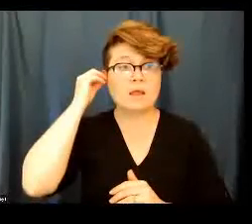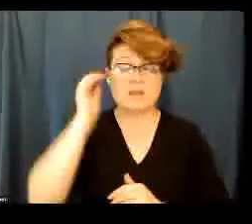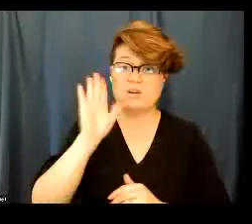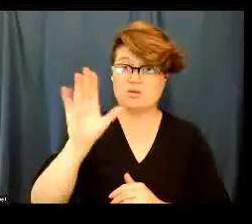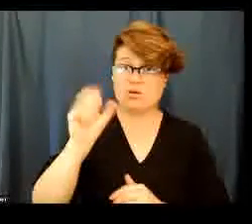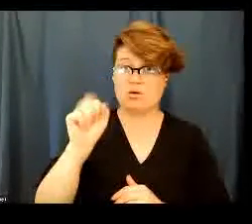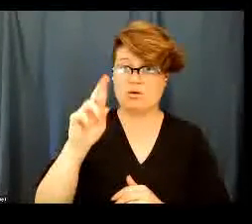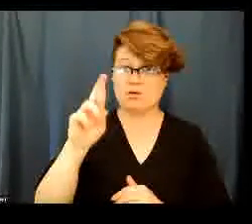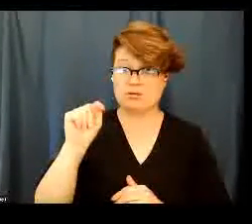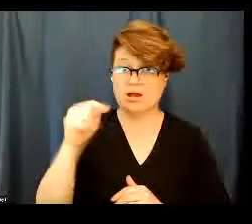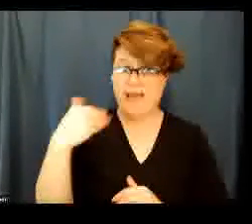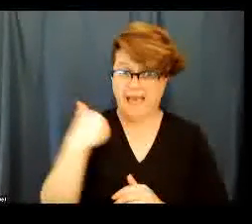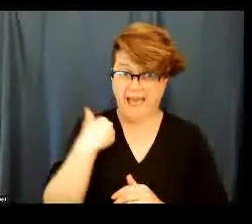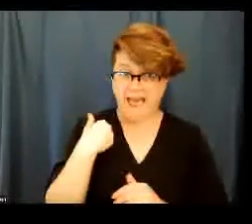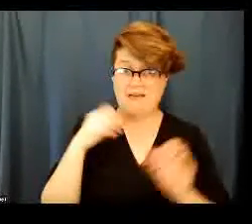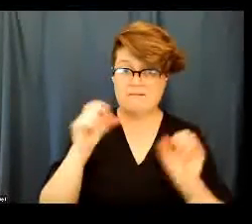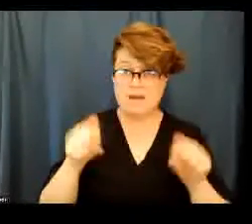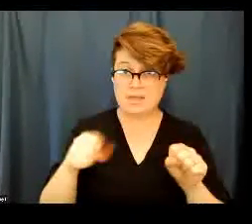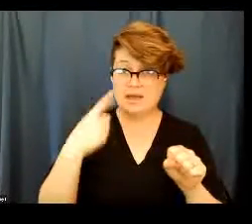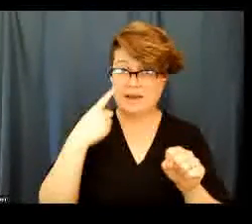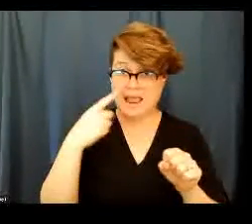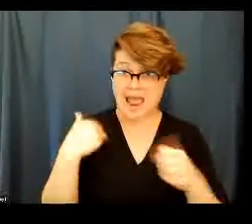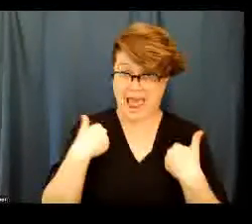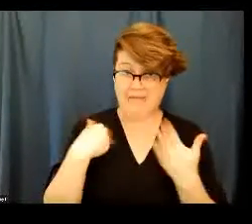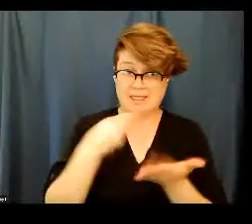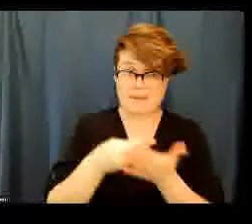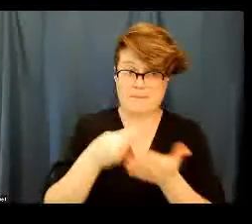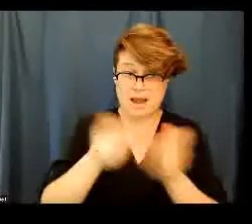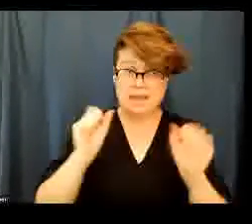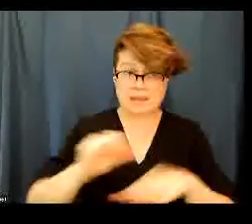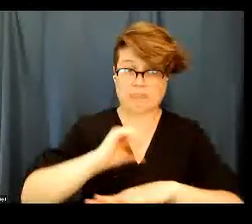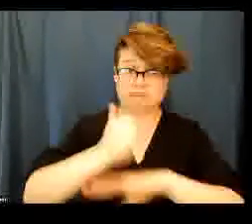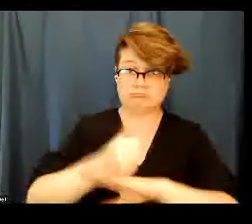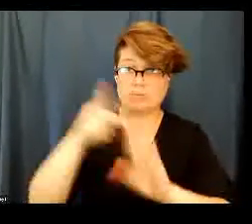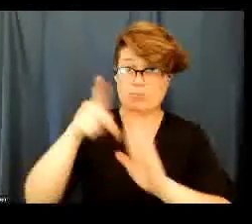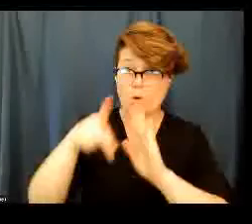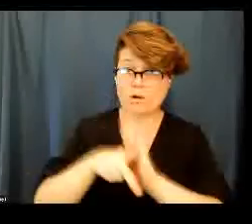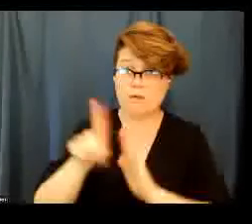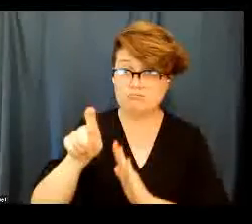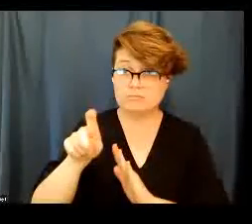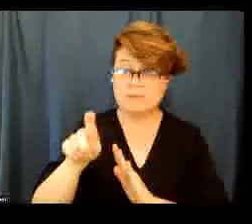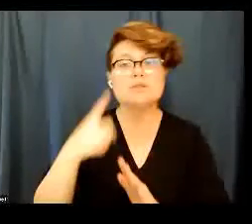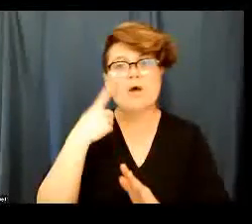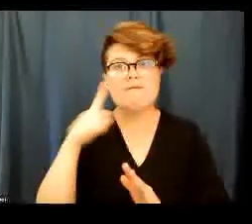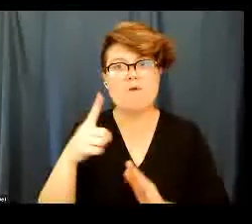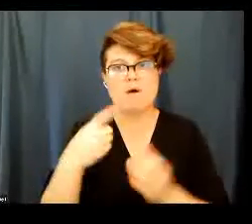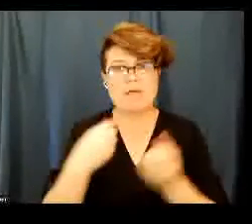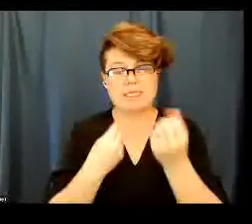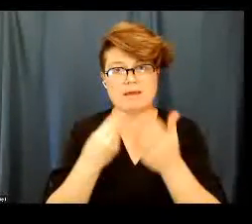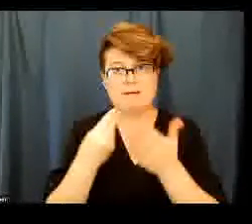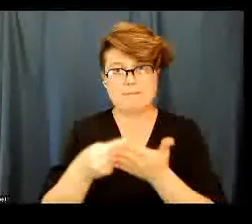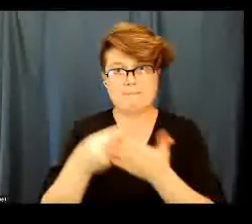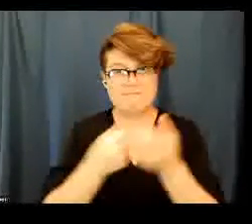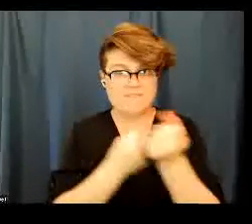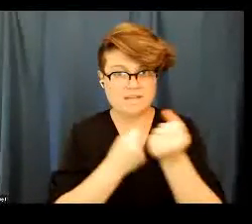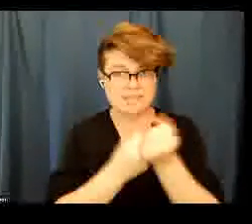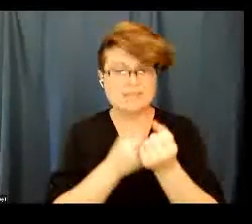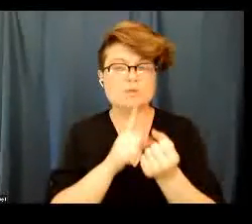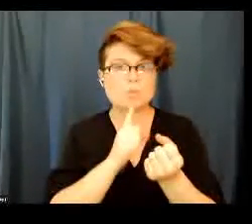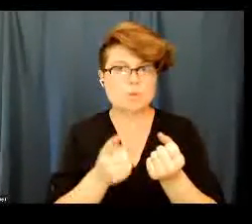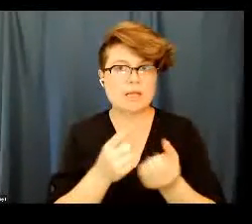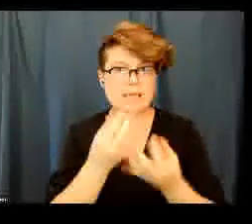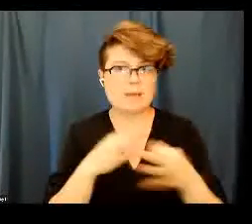protocol? Right, so obviously when it comes to capacity and funding, this is really, really helpful when it comes to a